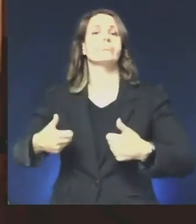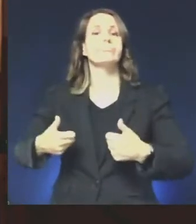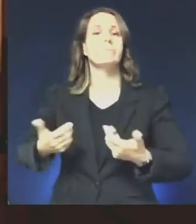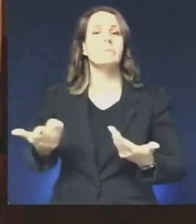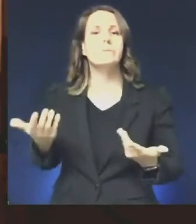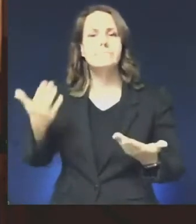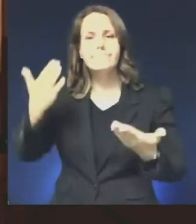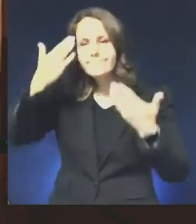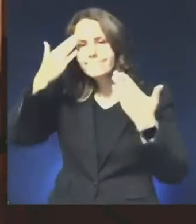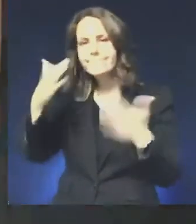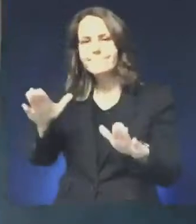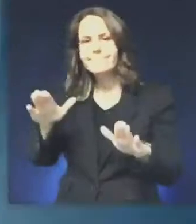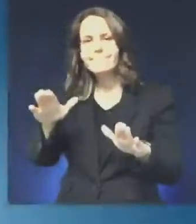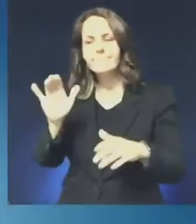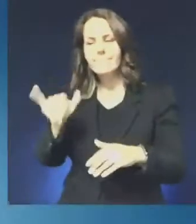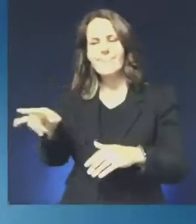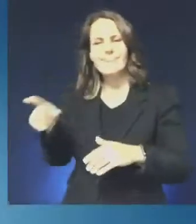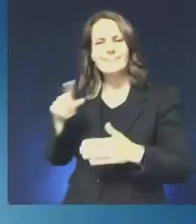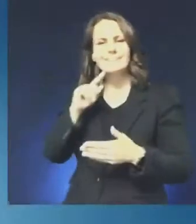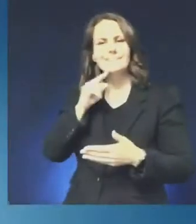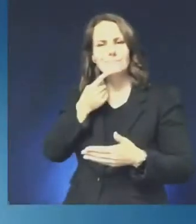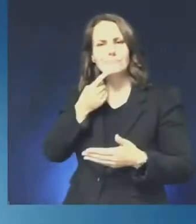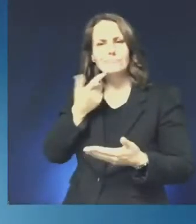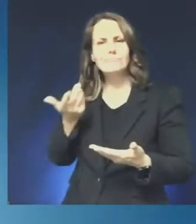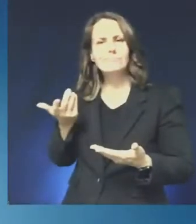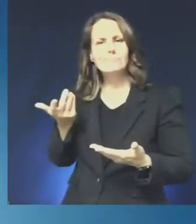Thank you, Casey. Now to Olivia Stern from